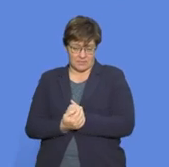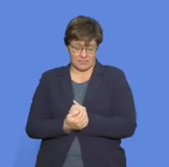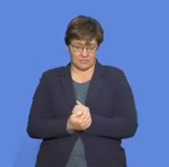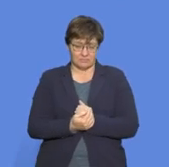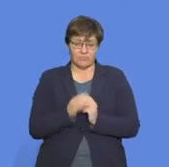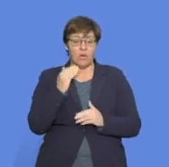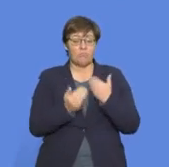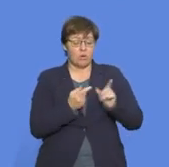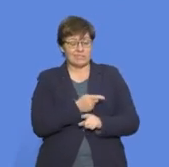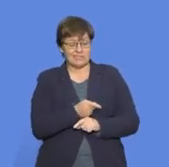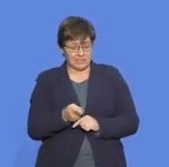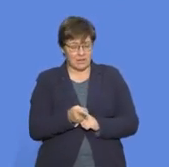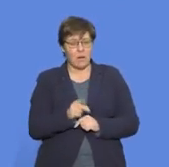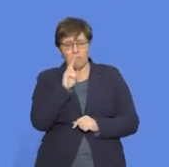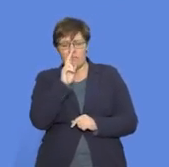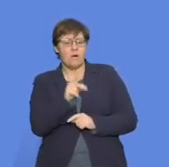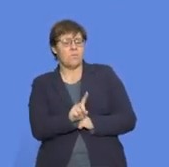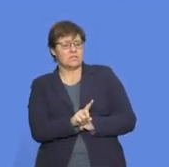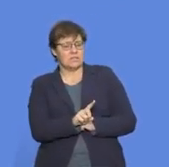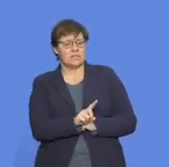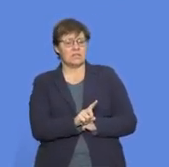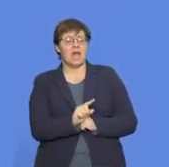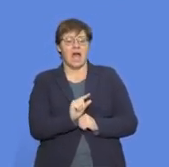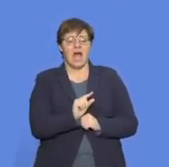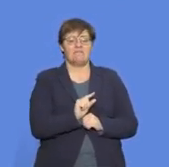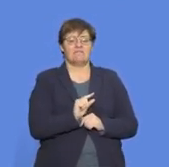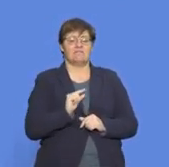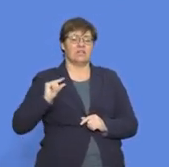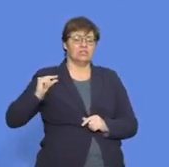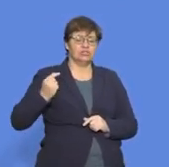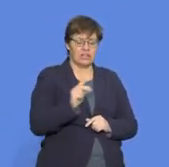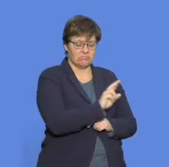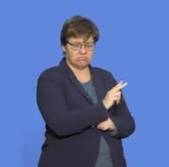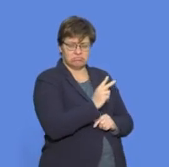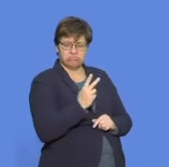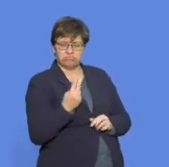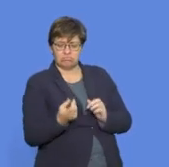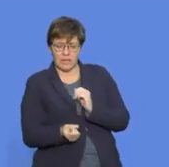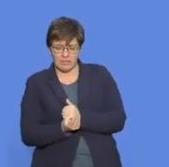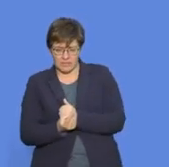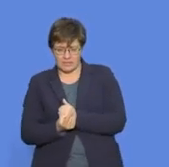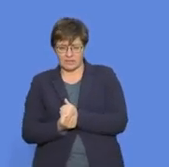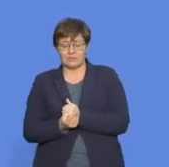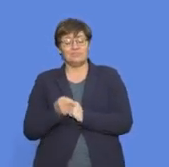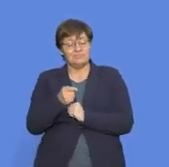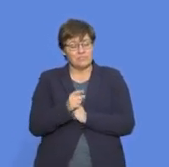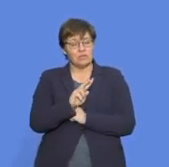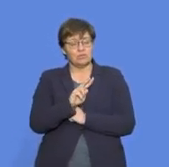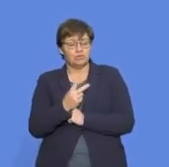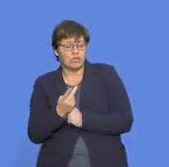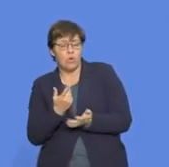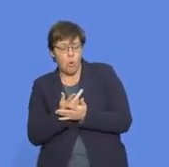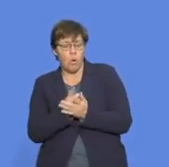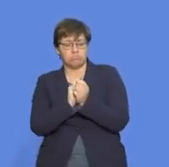And during those processes, as I said, we have genetic mutations that occur, and they then change or